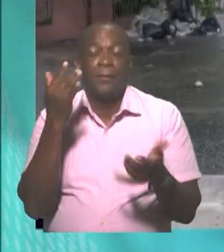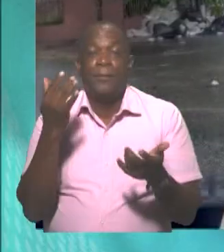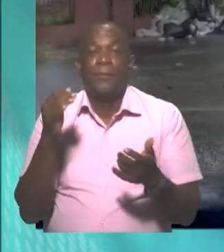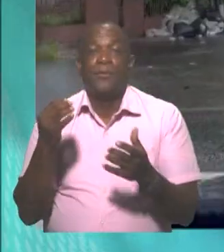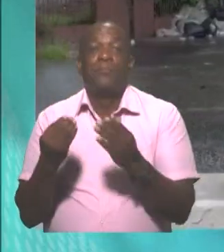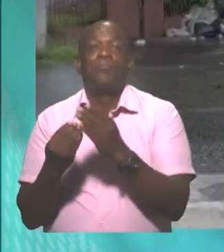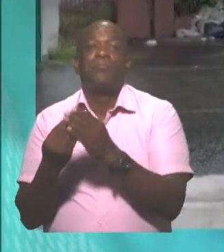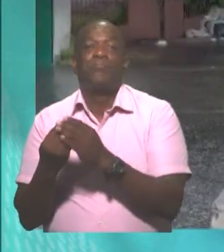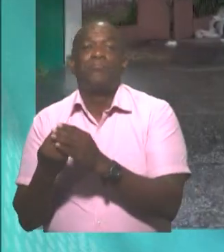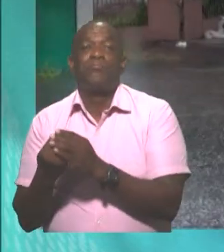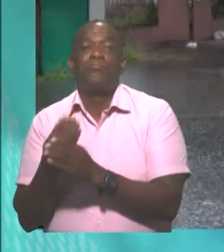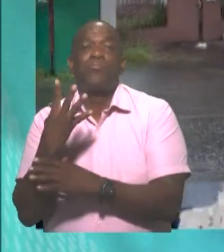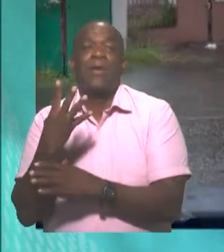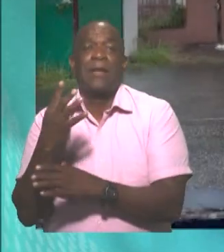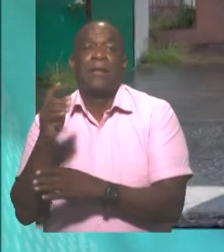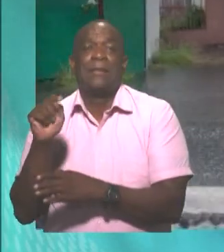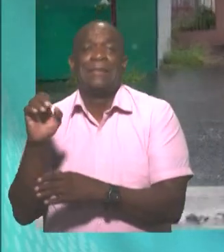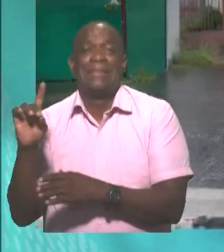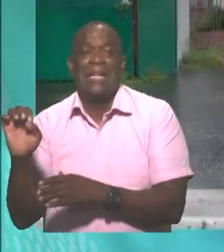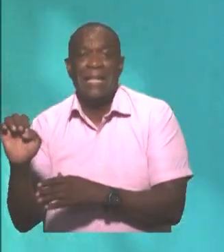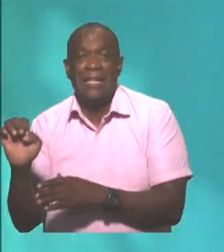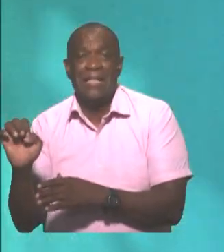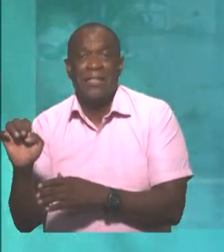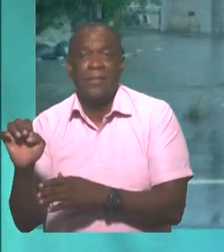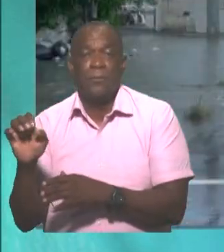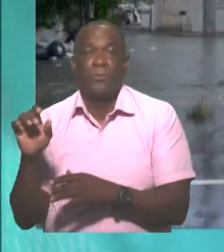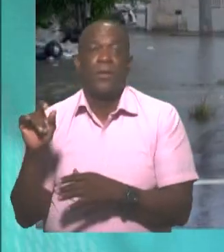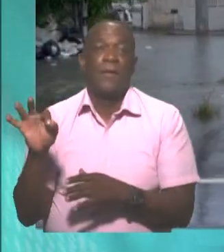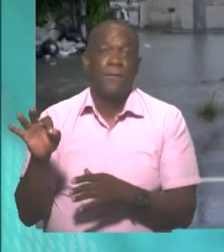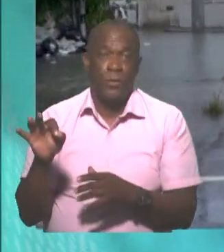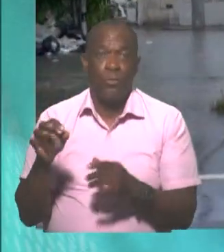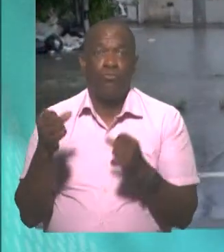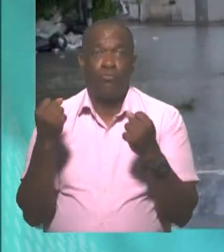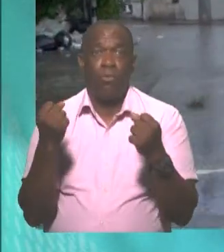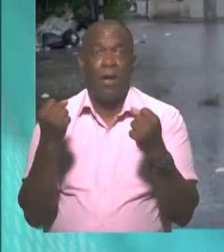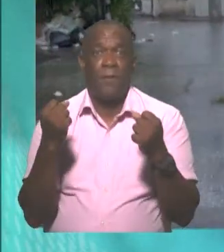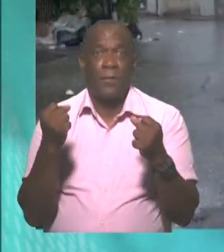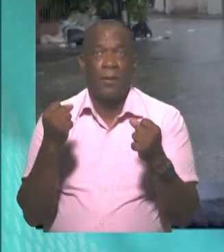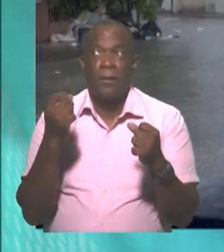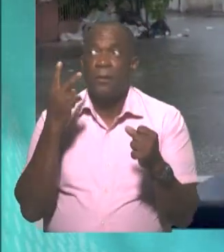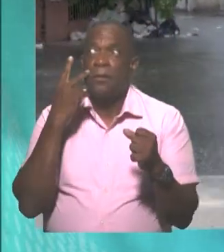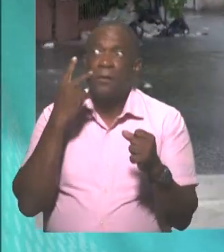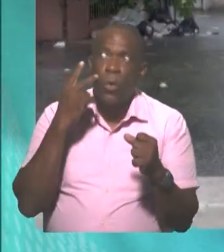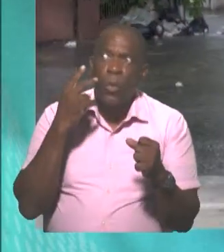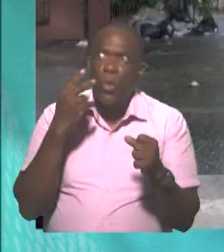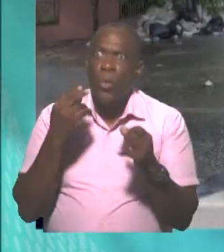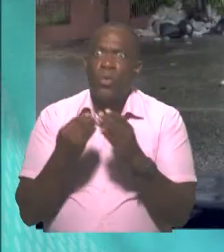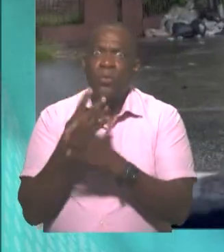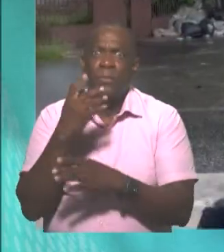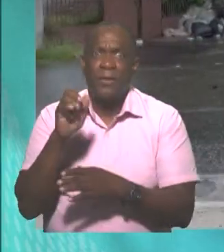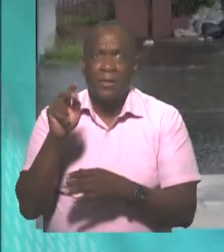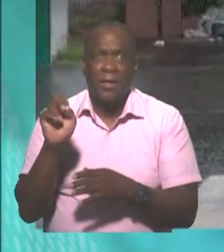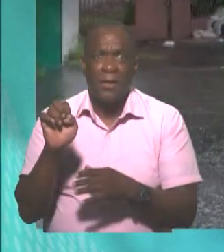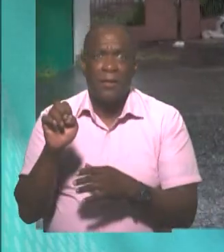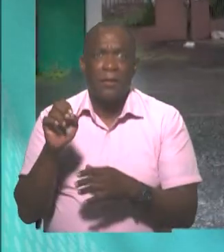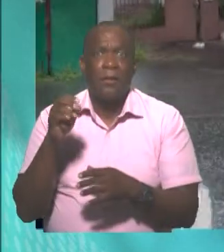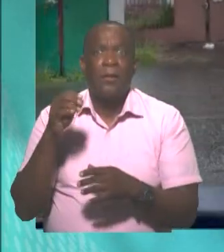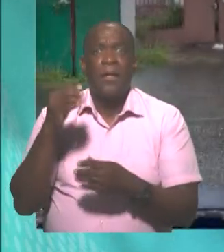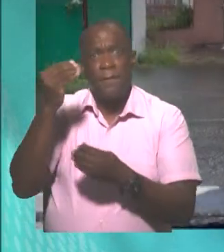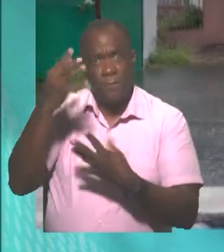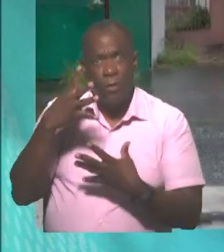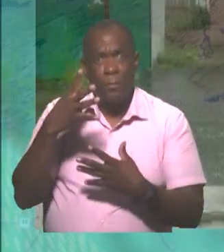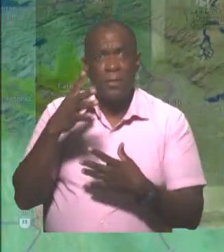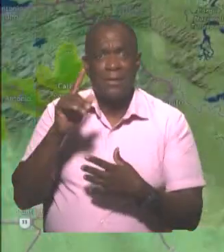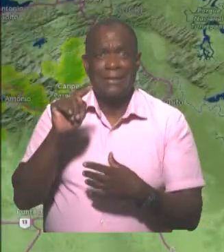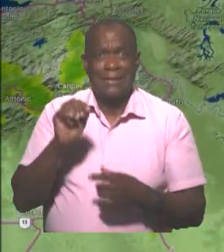levels and high tide. So if you are on the road and experiencing the spring tide levels right now, you let us know what you're seeing on TTT